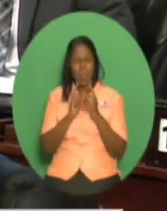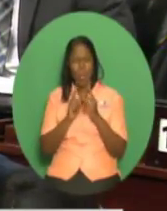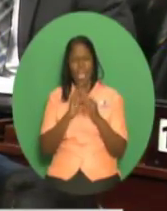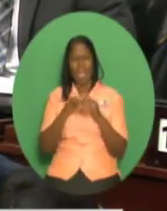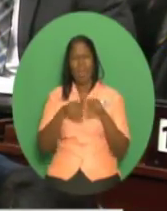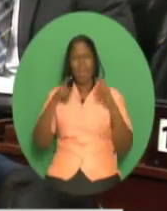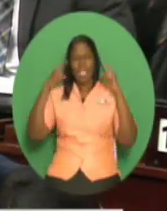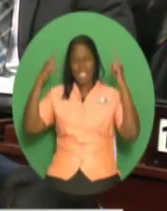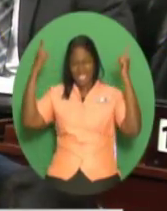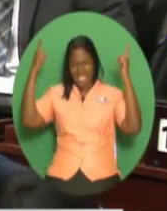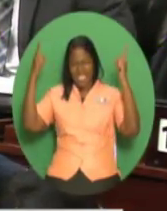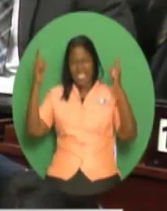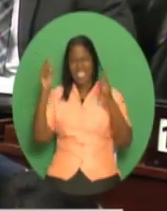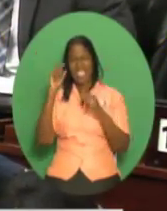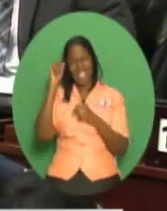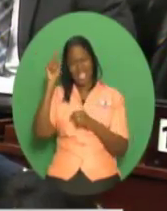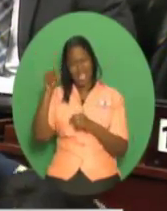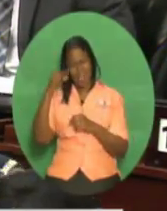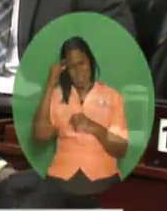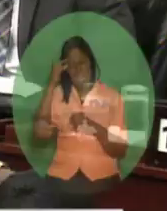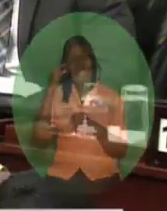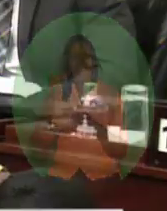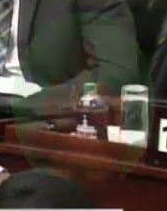achieve where GATE is concerned.